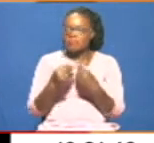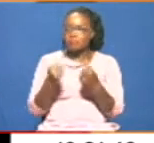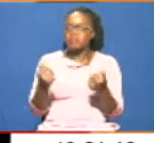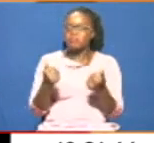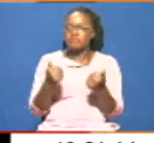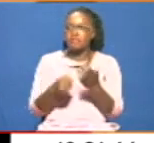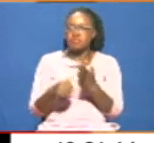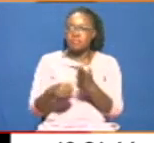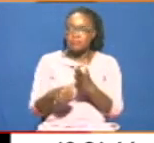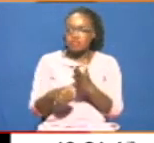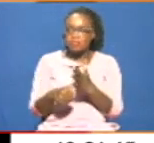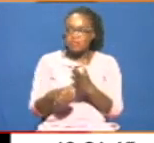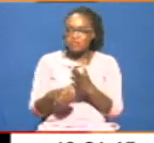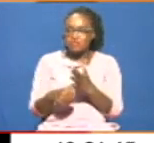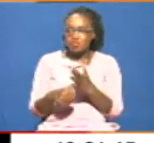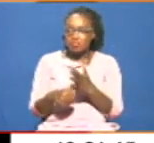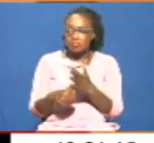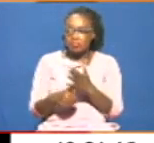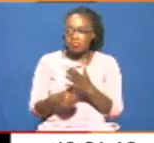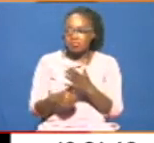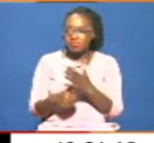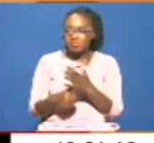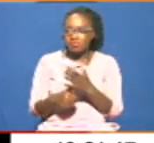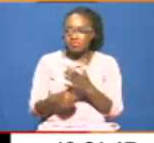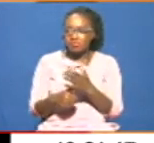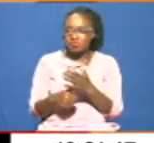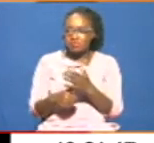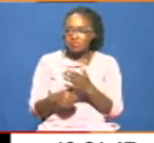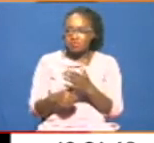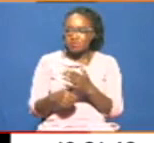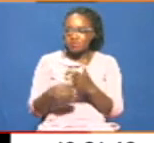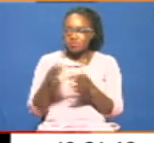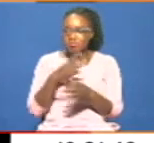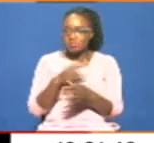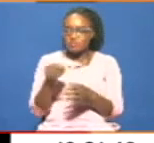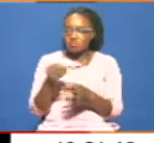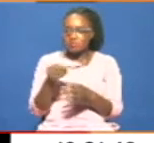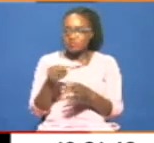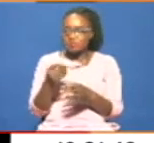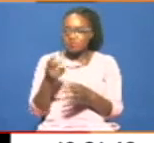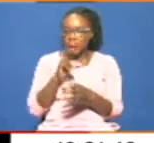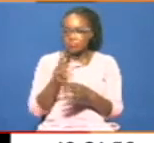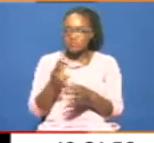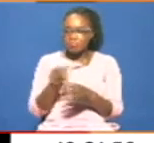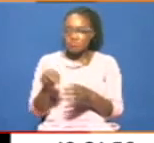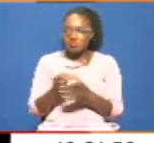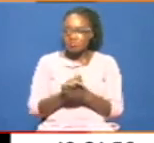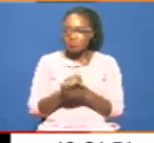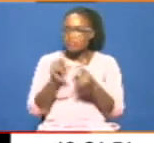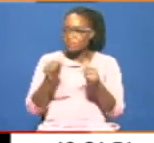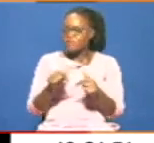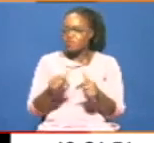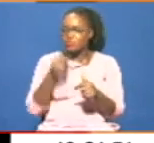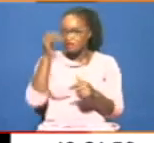the energy solutions or the cooking solutions as we see them today and in the